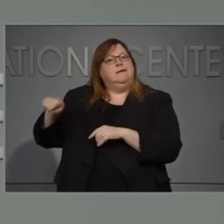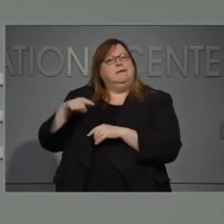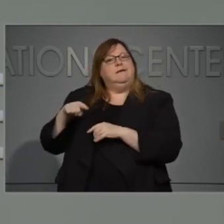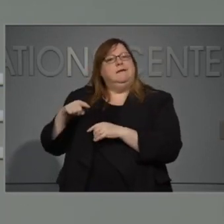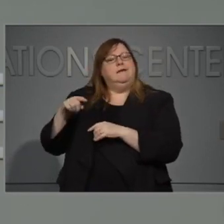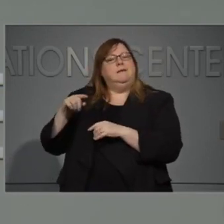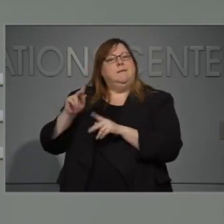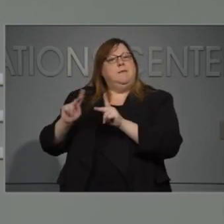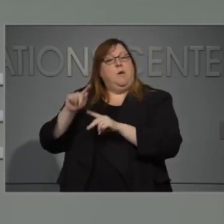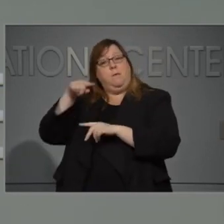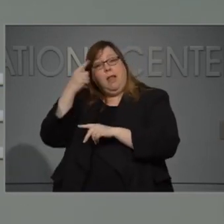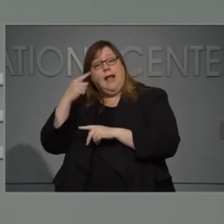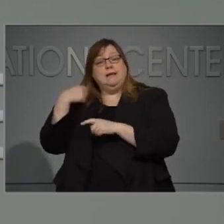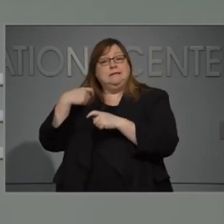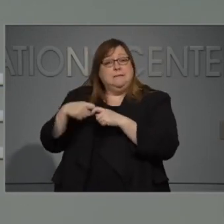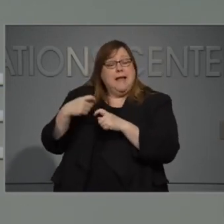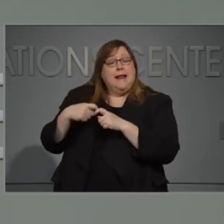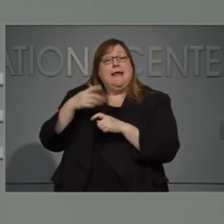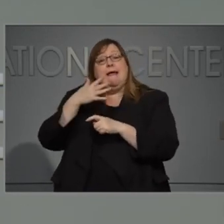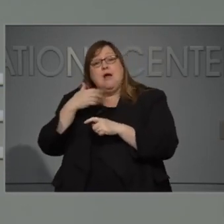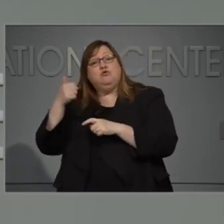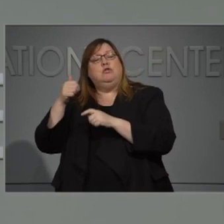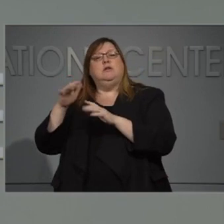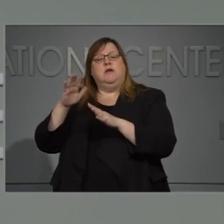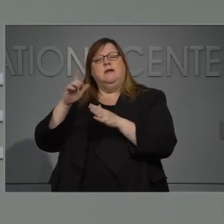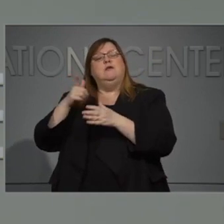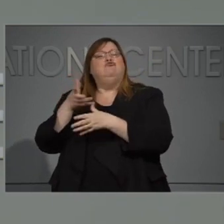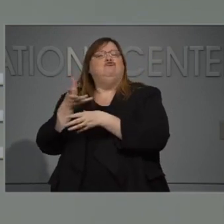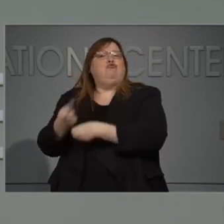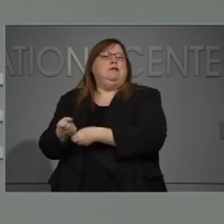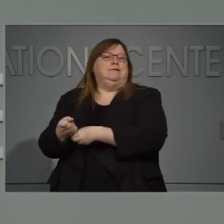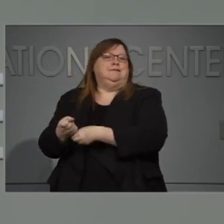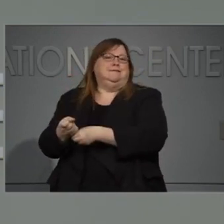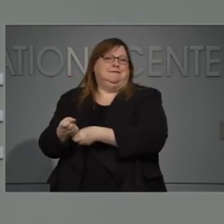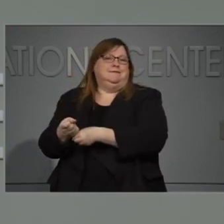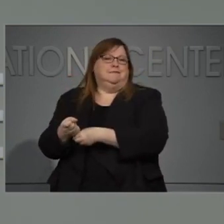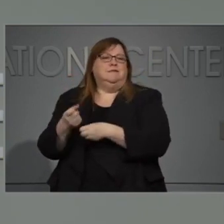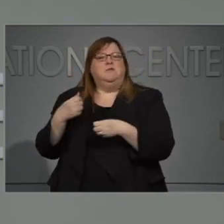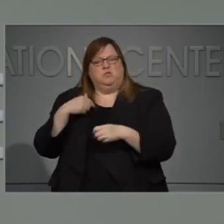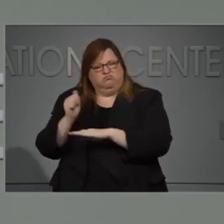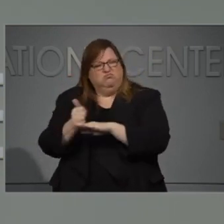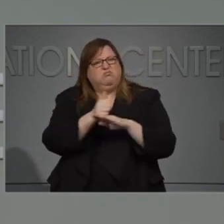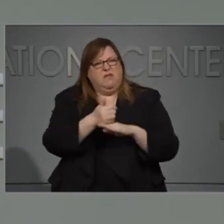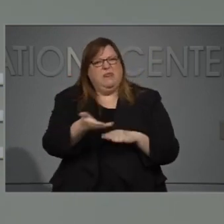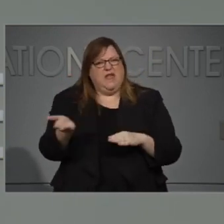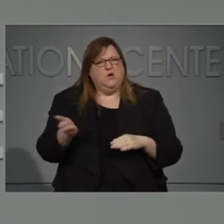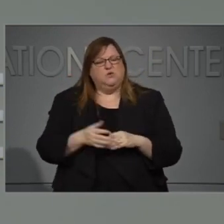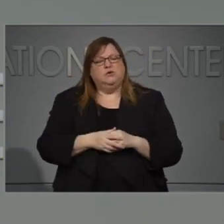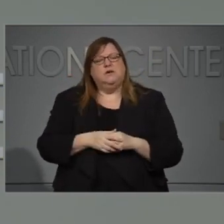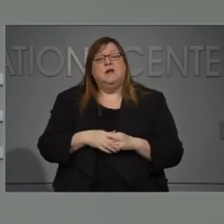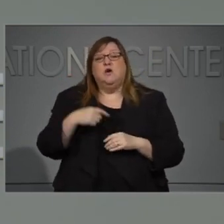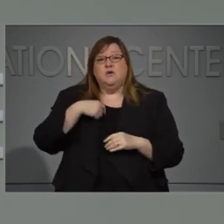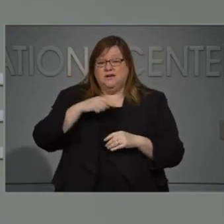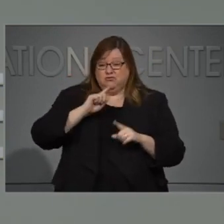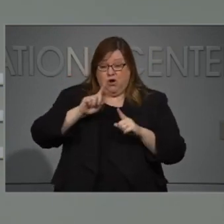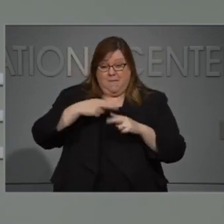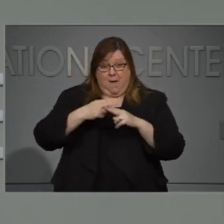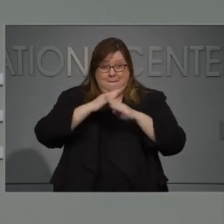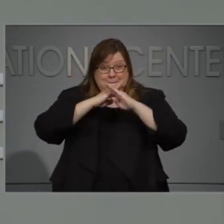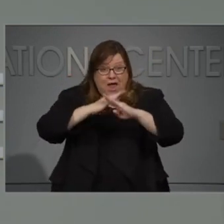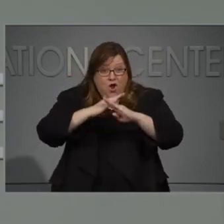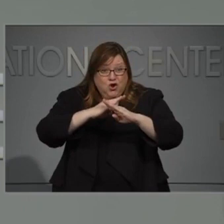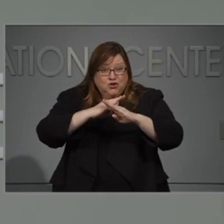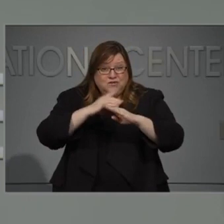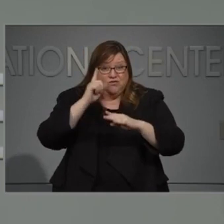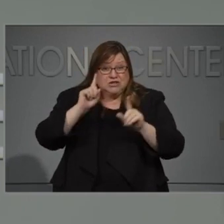populations. When we talk with our communities about barriers around testing, it's clear we have to put an emphasis